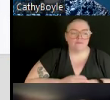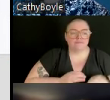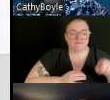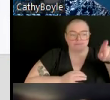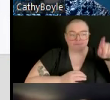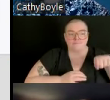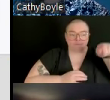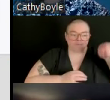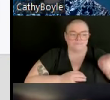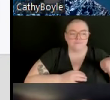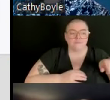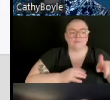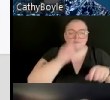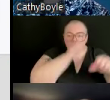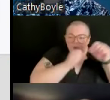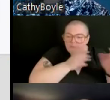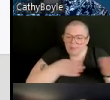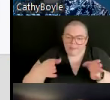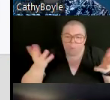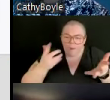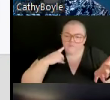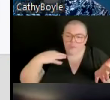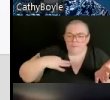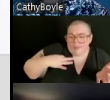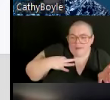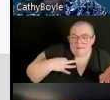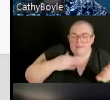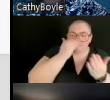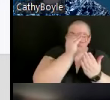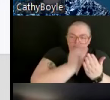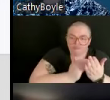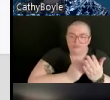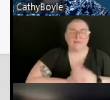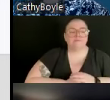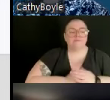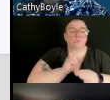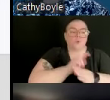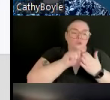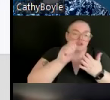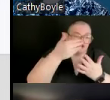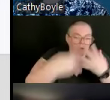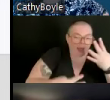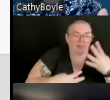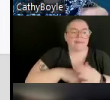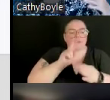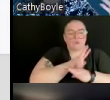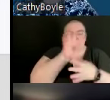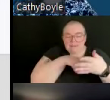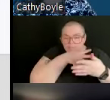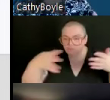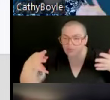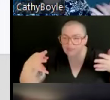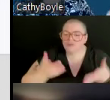We've got our strategy. We've got, use your checklist, use your spreadsheet. What